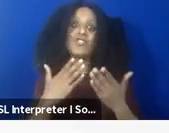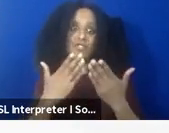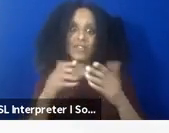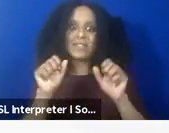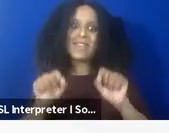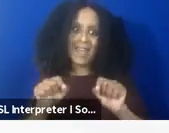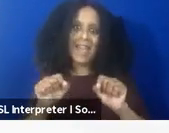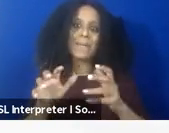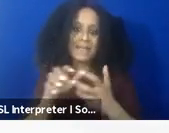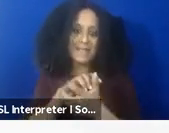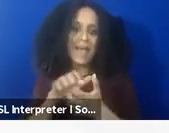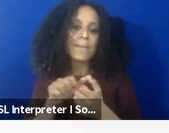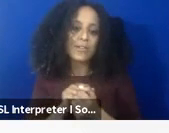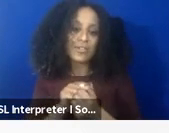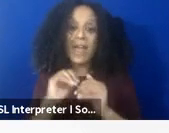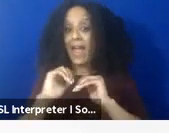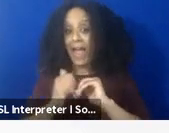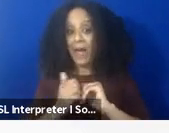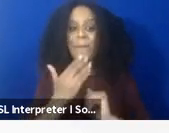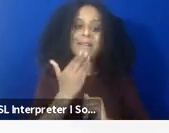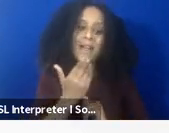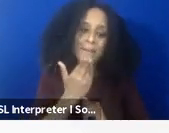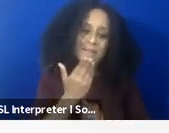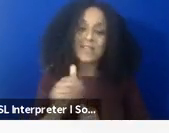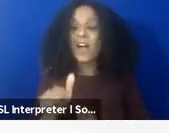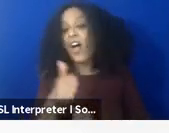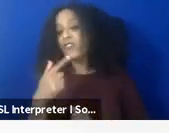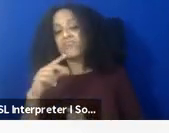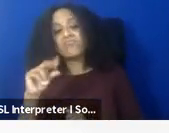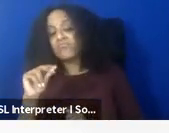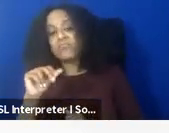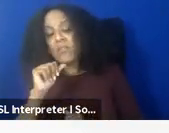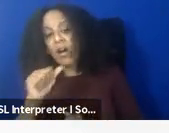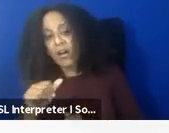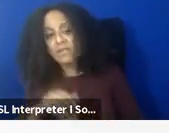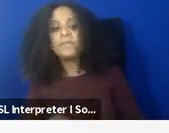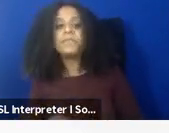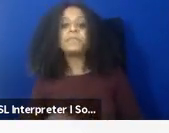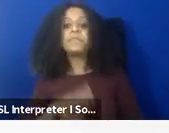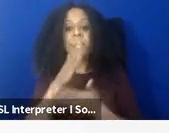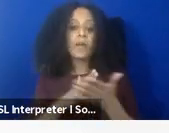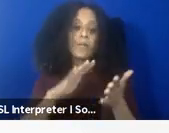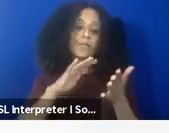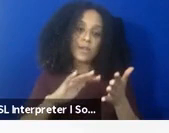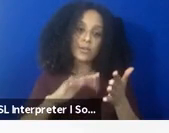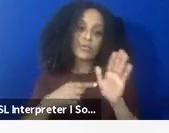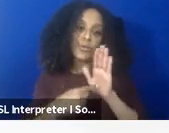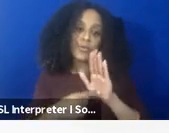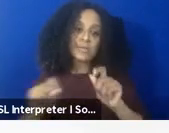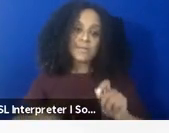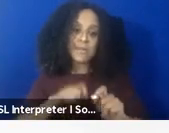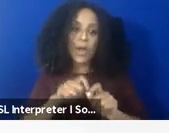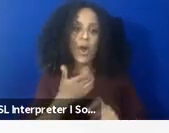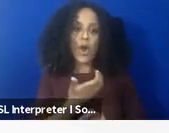damaged by diabetes, and others suggest they're not. Meanwhile, there's some studies looking specifically at our